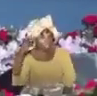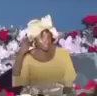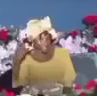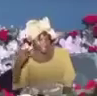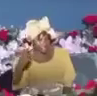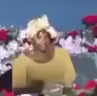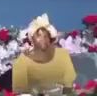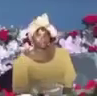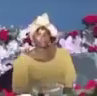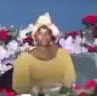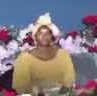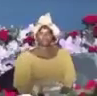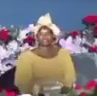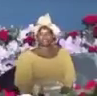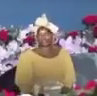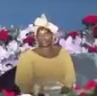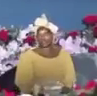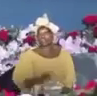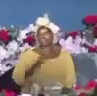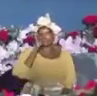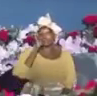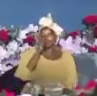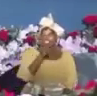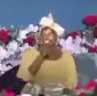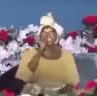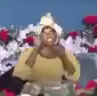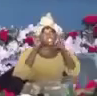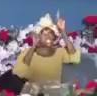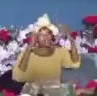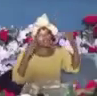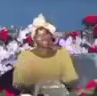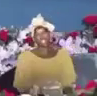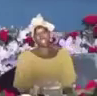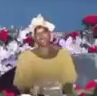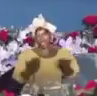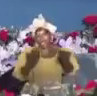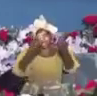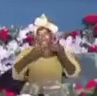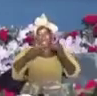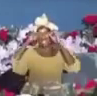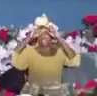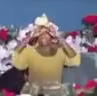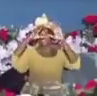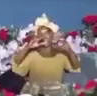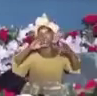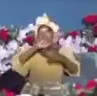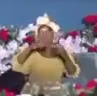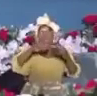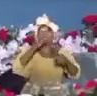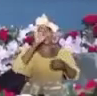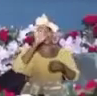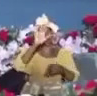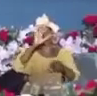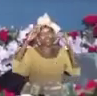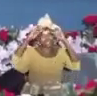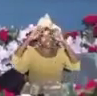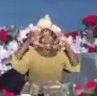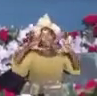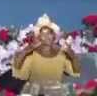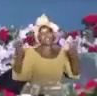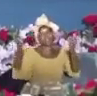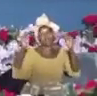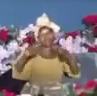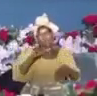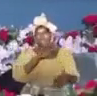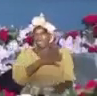60 and verse 1, it says you will only arise and you will shine if and when your light comes. Longevity of your